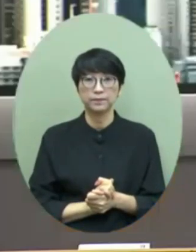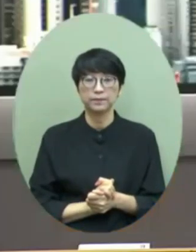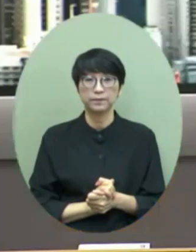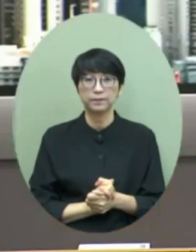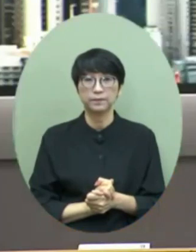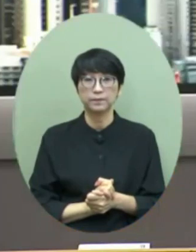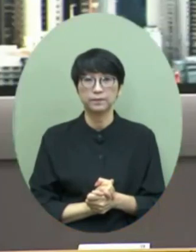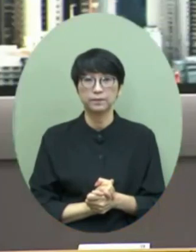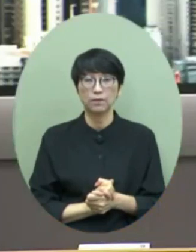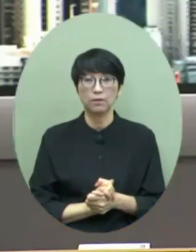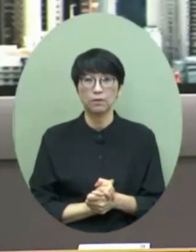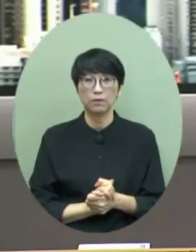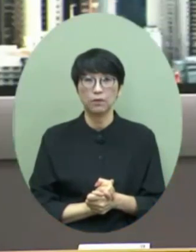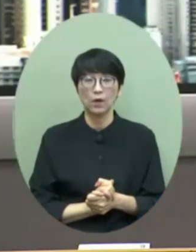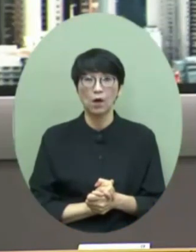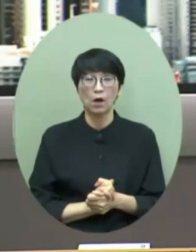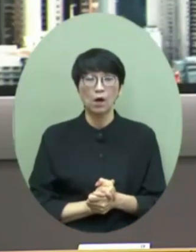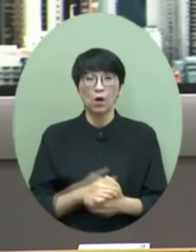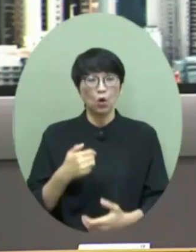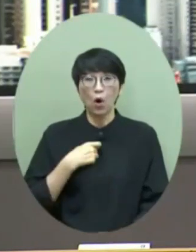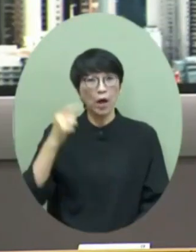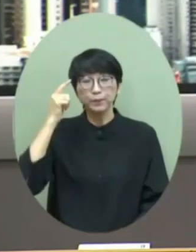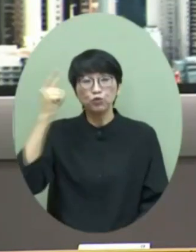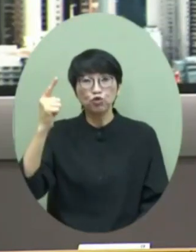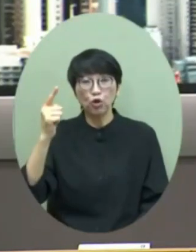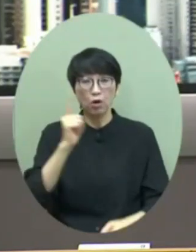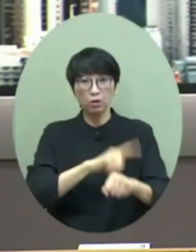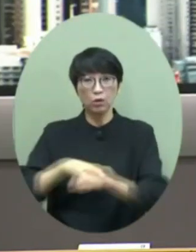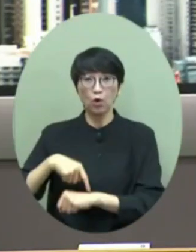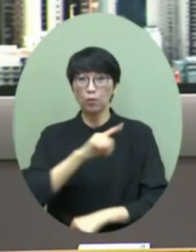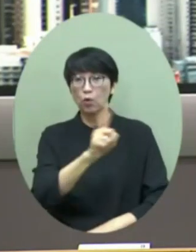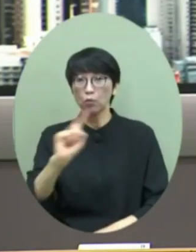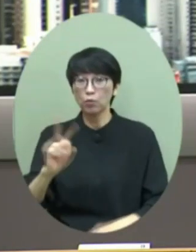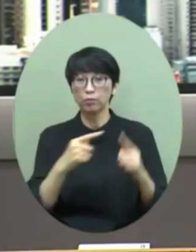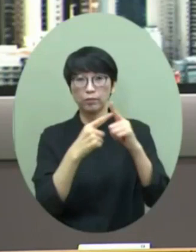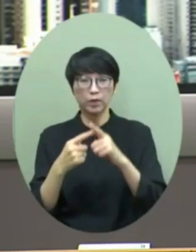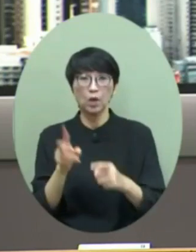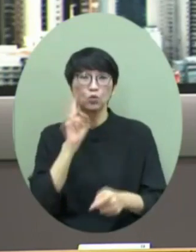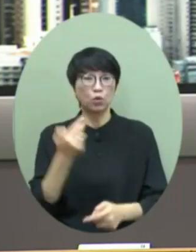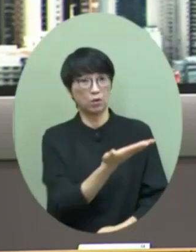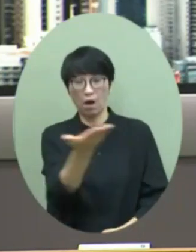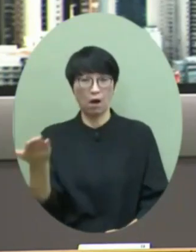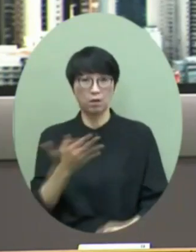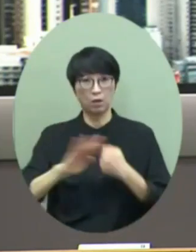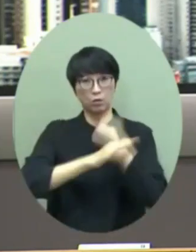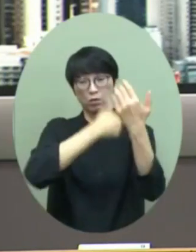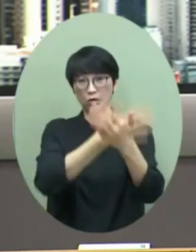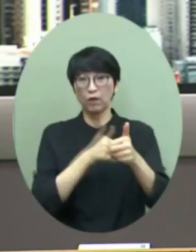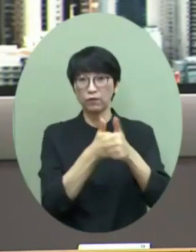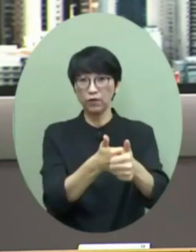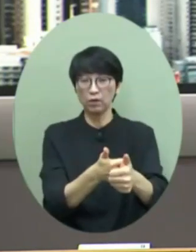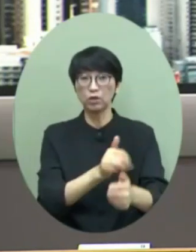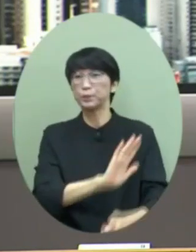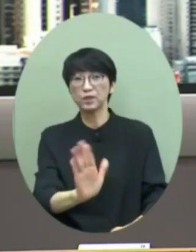prosecute anybody if everybody abides by the law. The purpose of this piece of legislation is not just